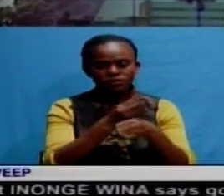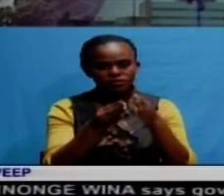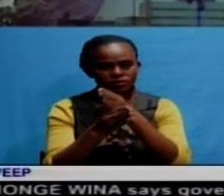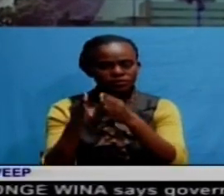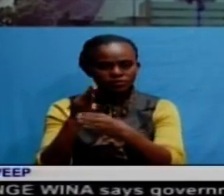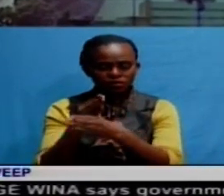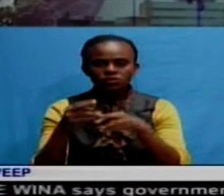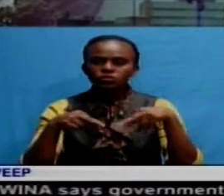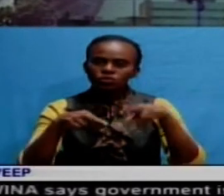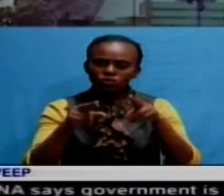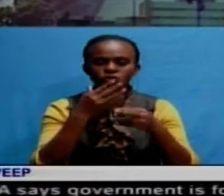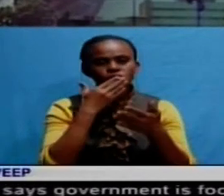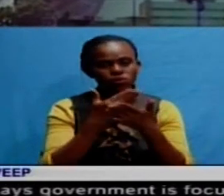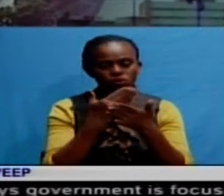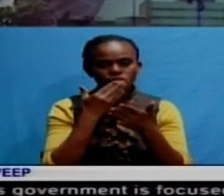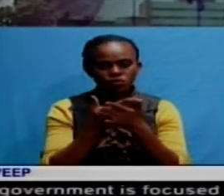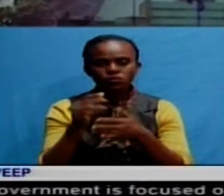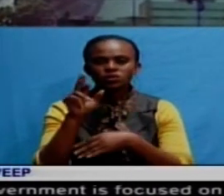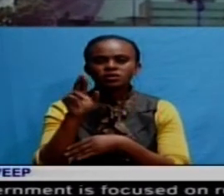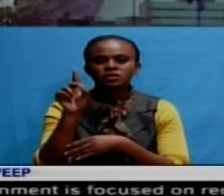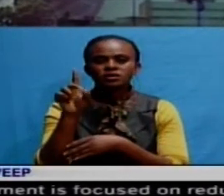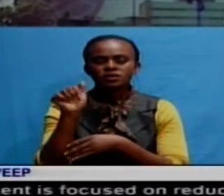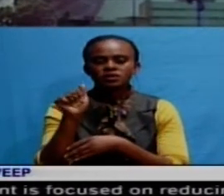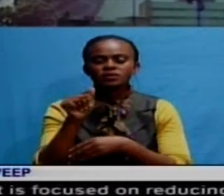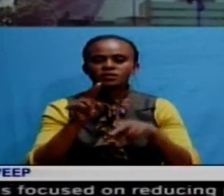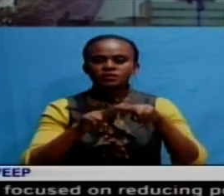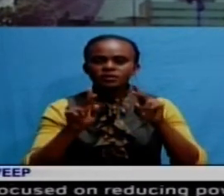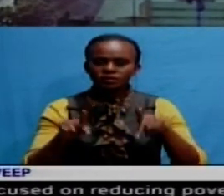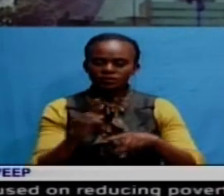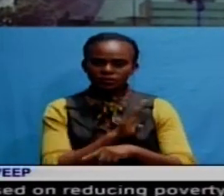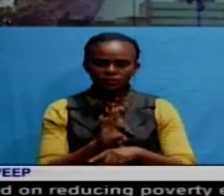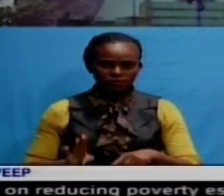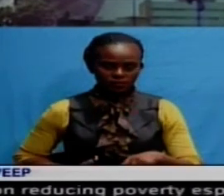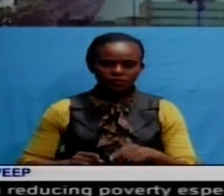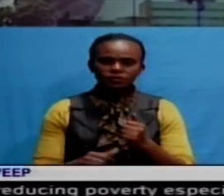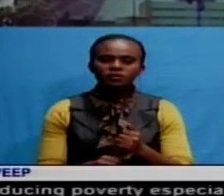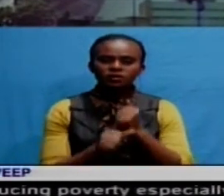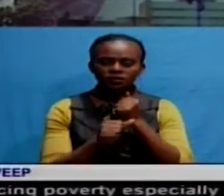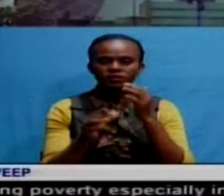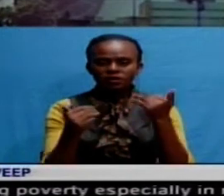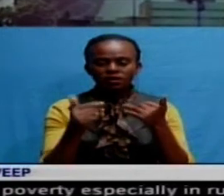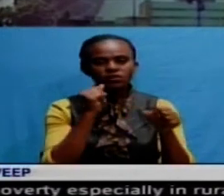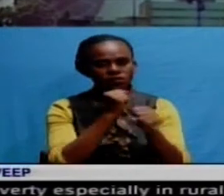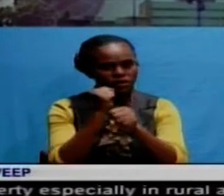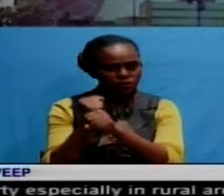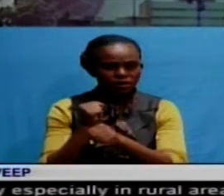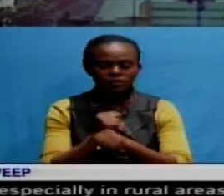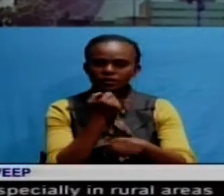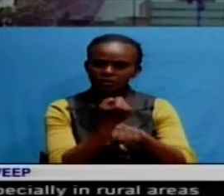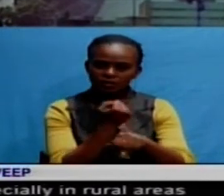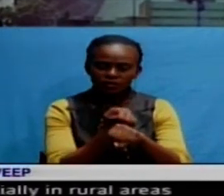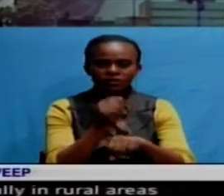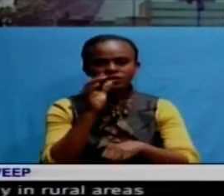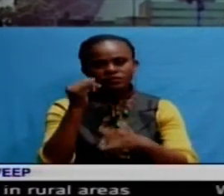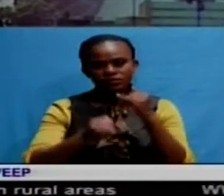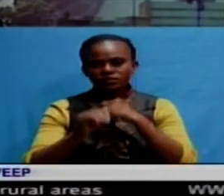a good road network. RDA Board Chairperson Samuel Mukupa says that the agency is working at completing most of its